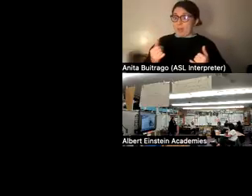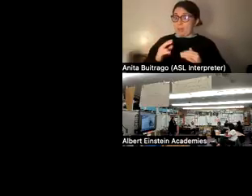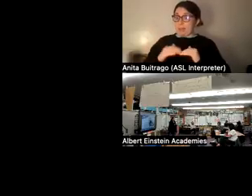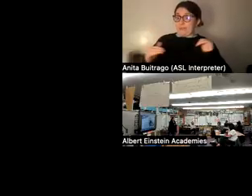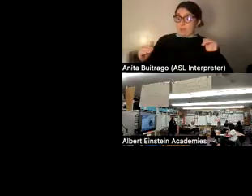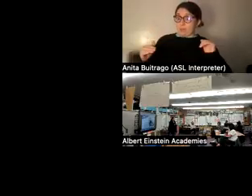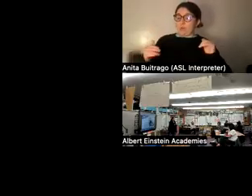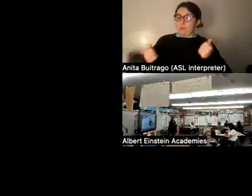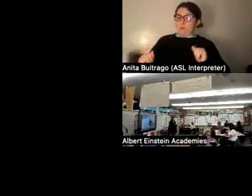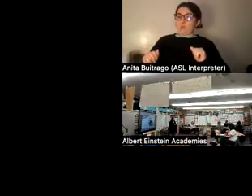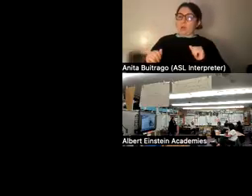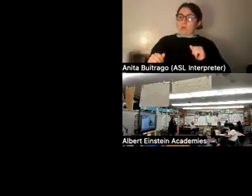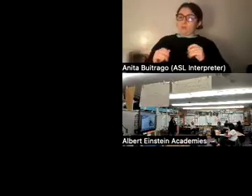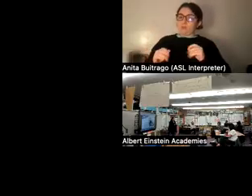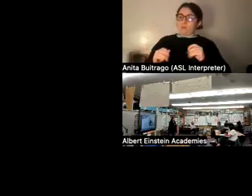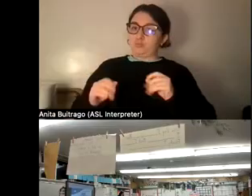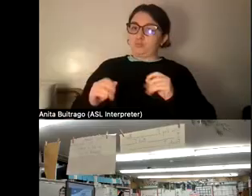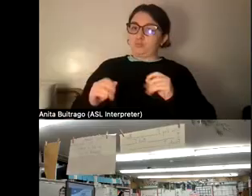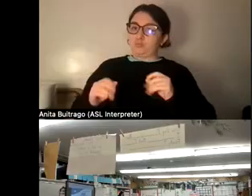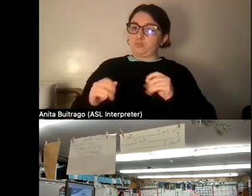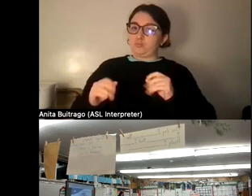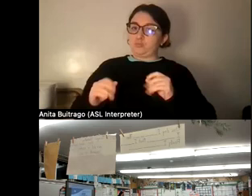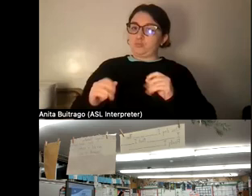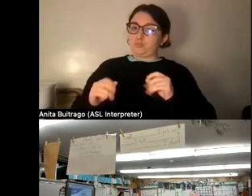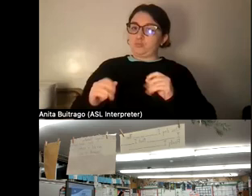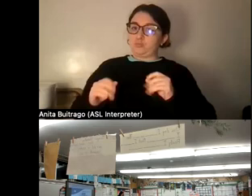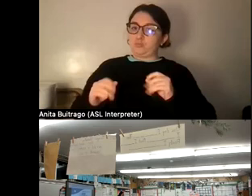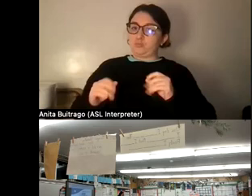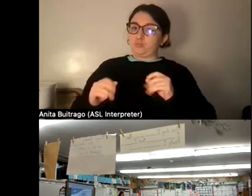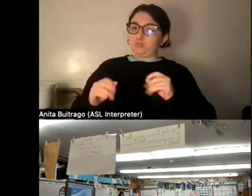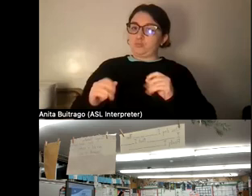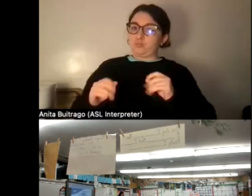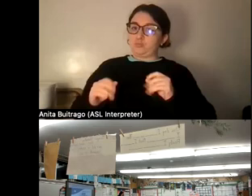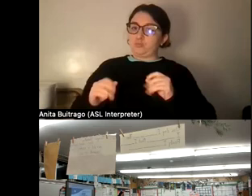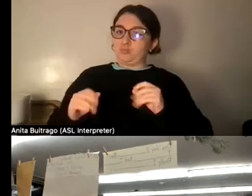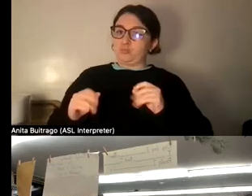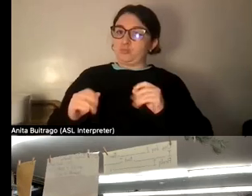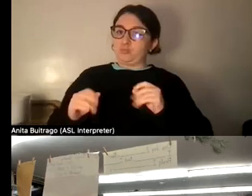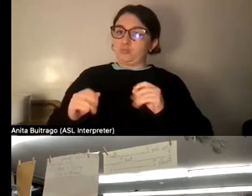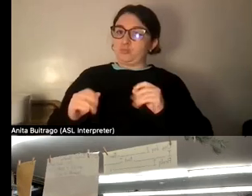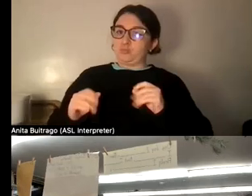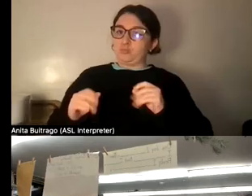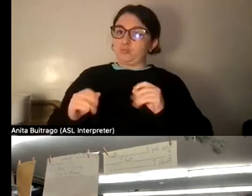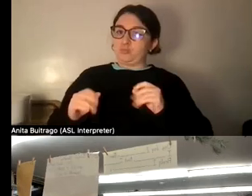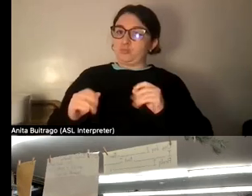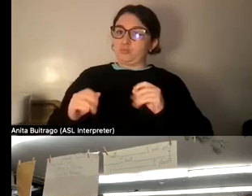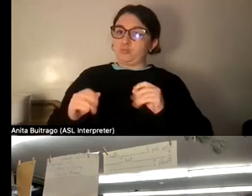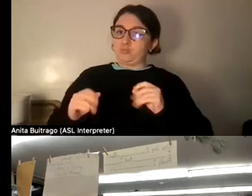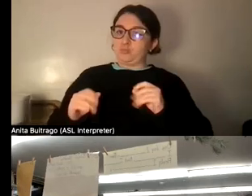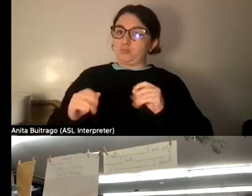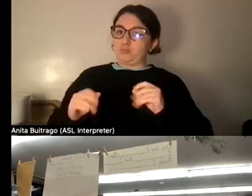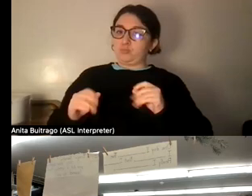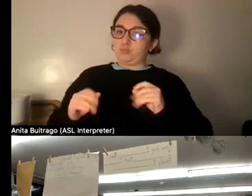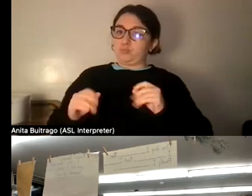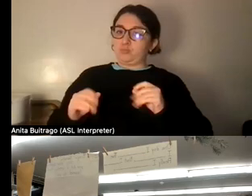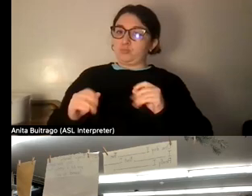them to be yet. We want to get them there sooner rather than later. So we're trying to give them opportunities to get this extra help. And